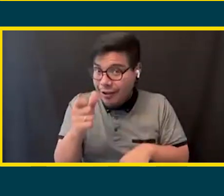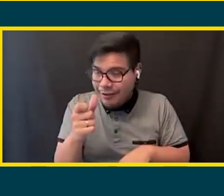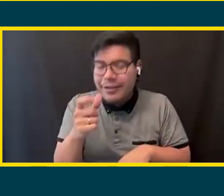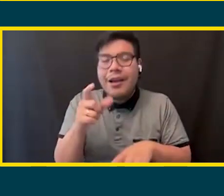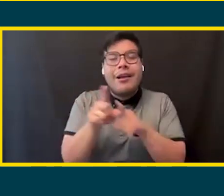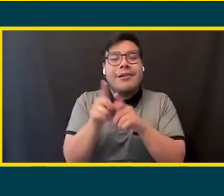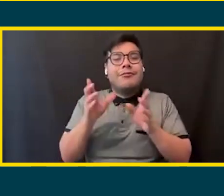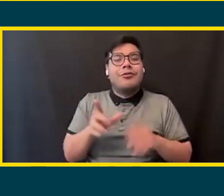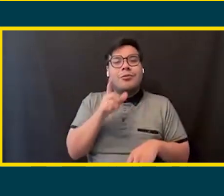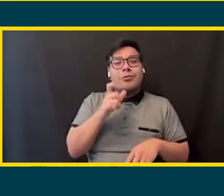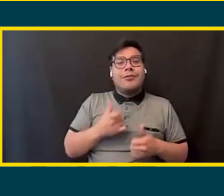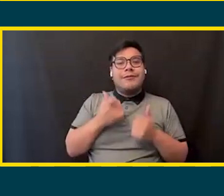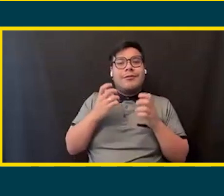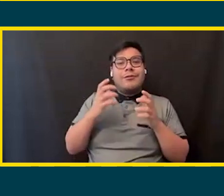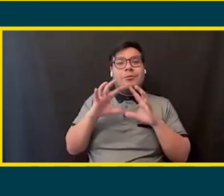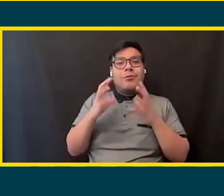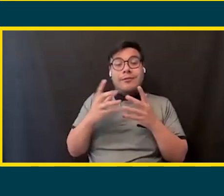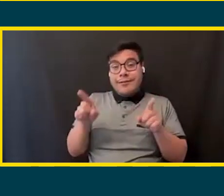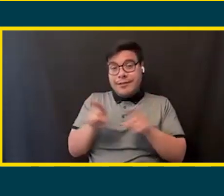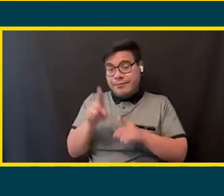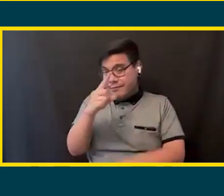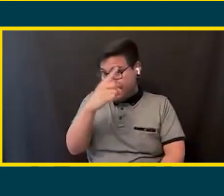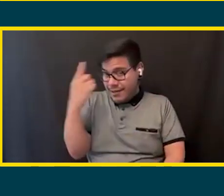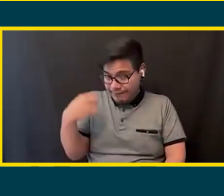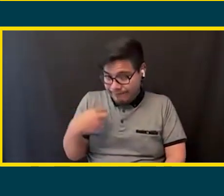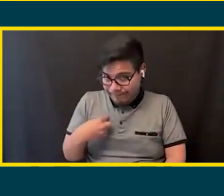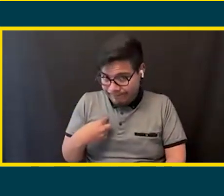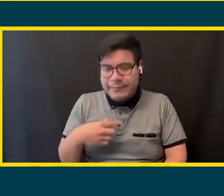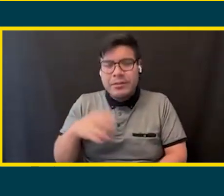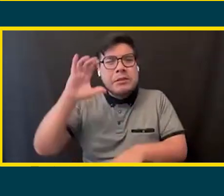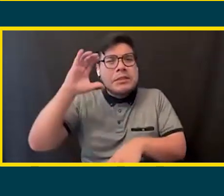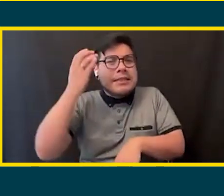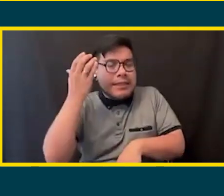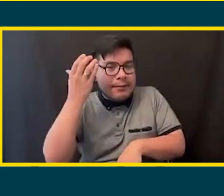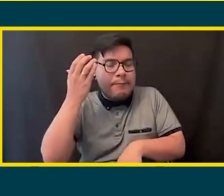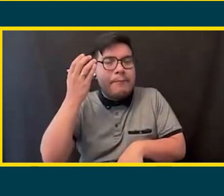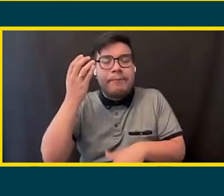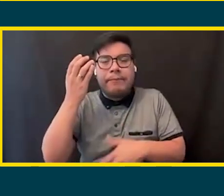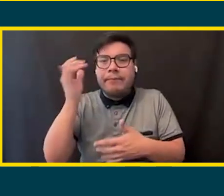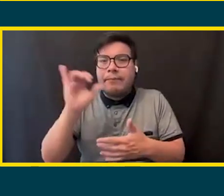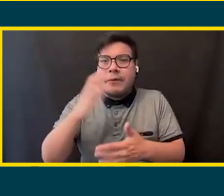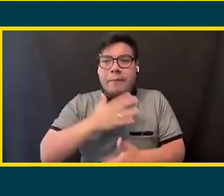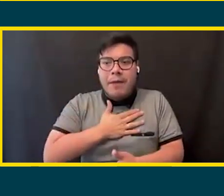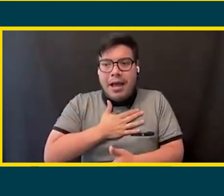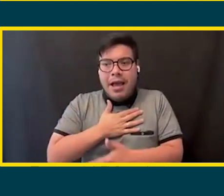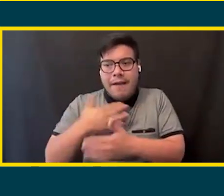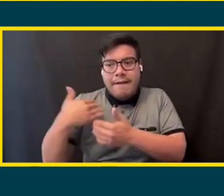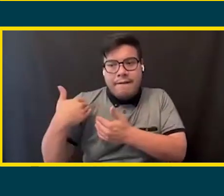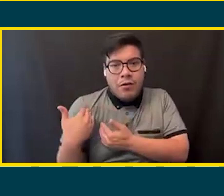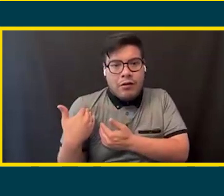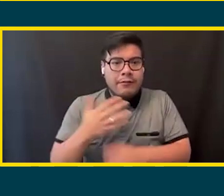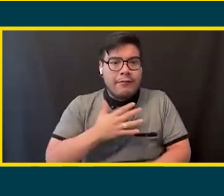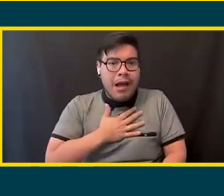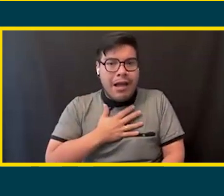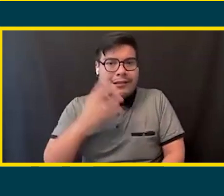as Black, is to make it sound as though it was my fault, the experience that I have